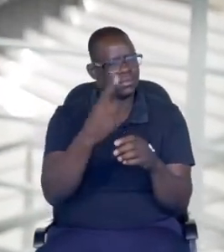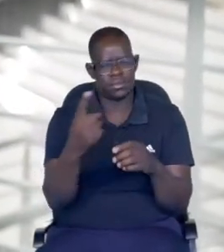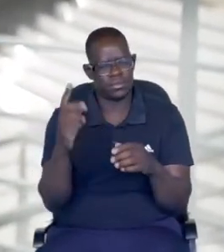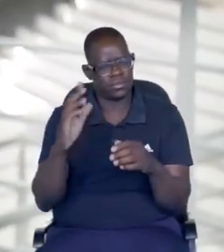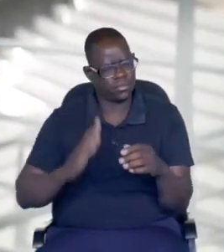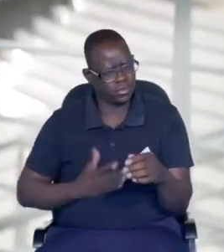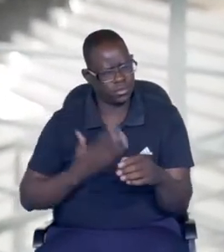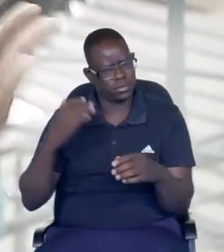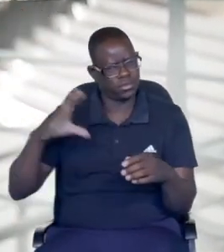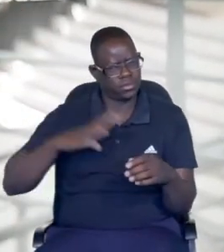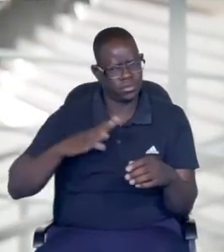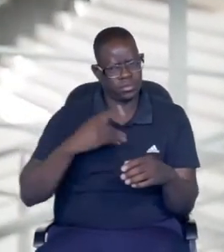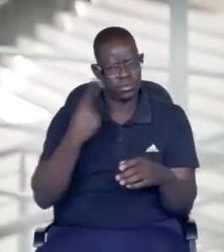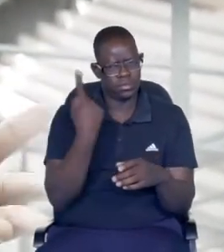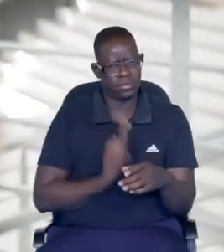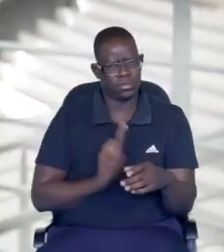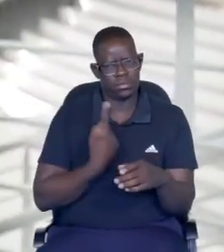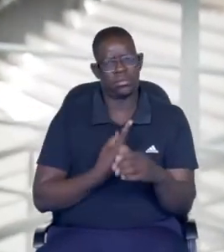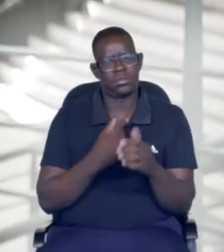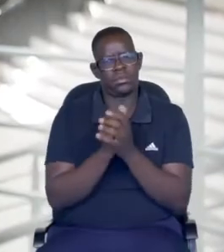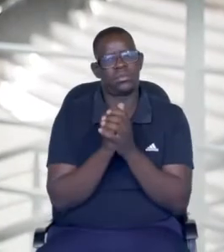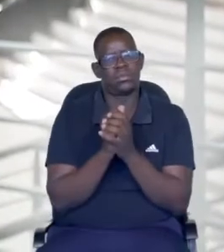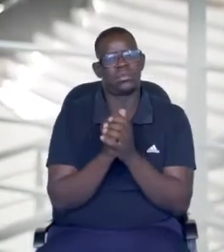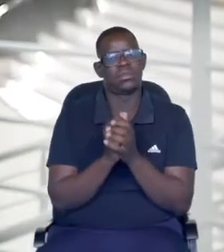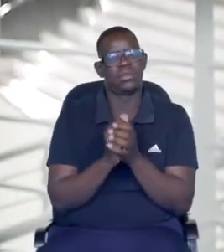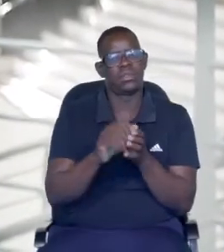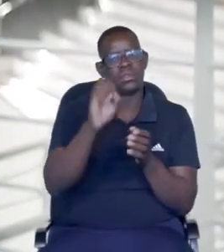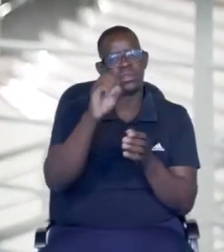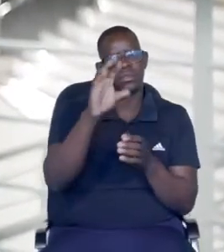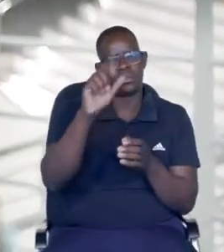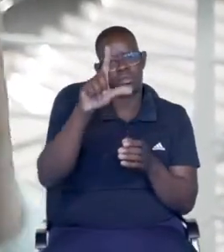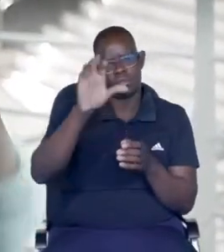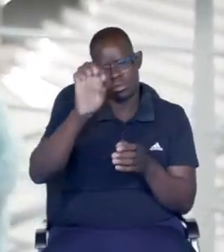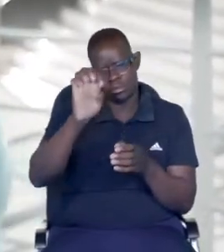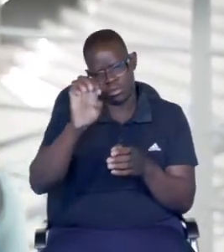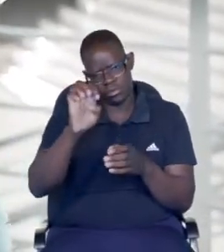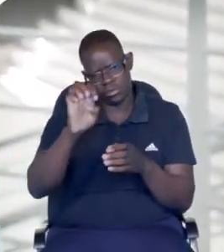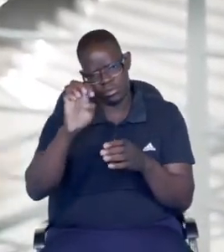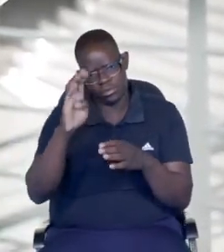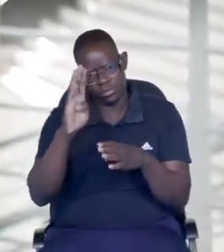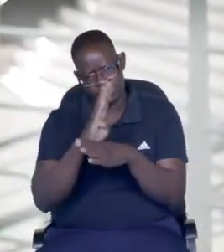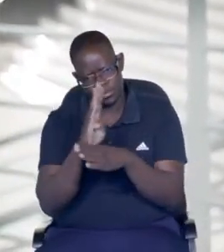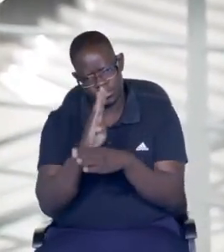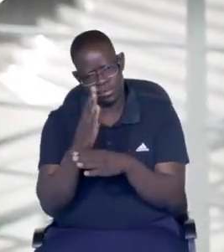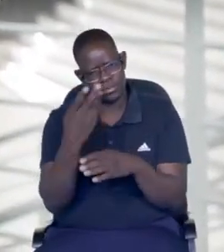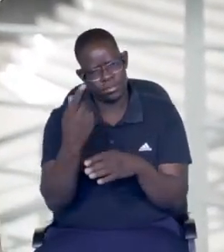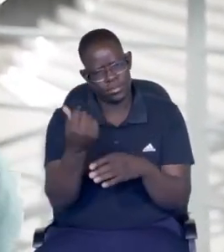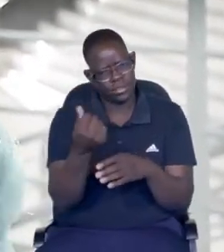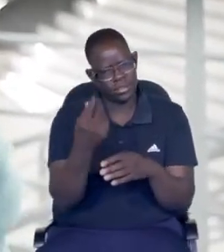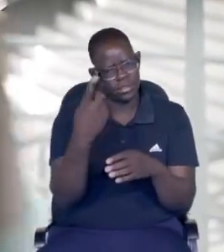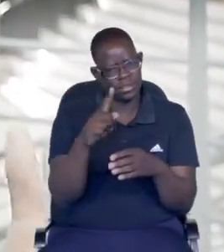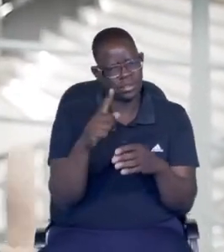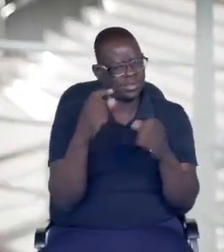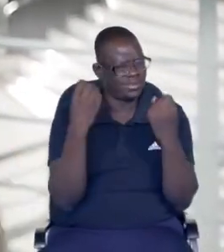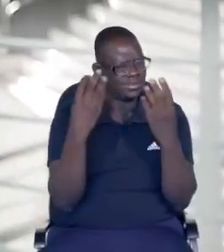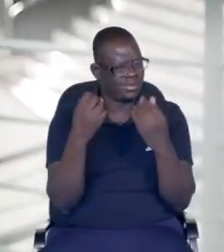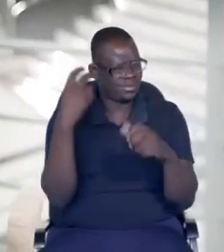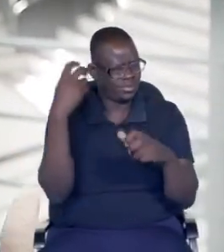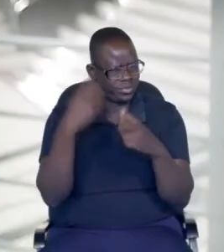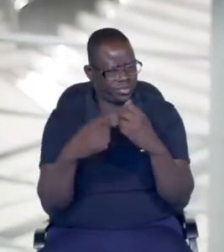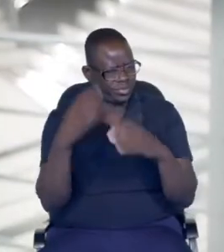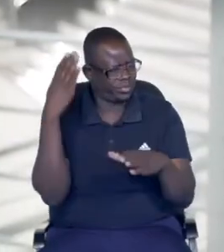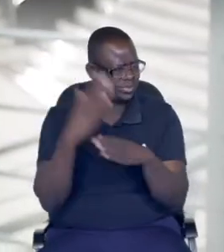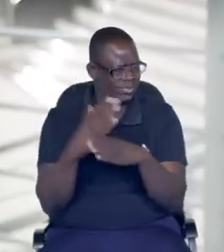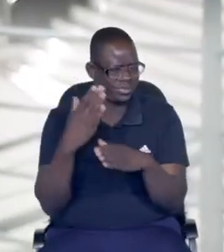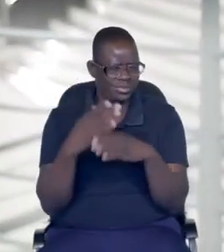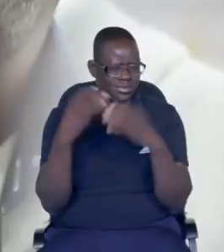right? But being a sole proprietor or sole trader is not only about glamour and money. There are big risks, hard work,